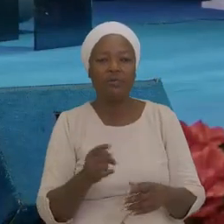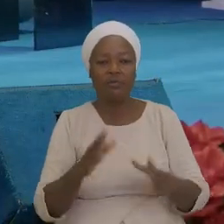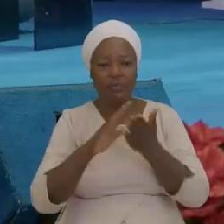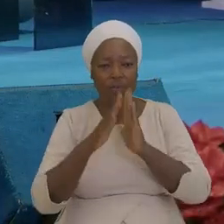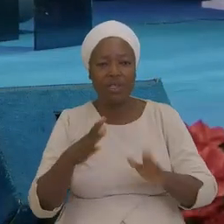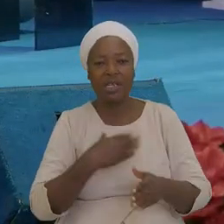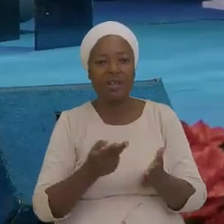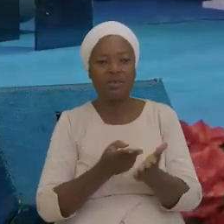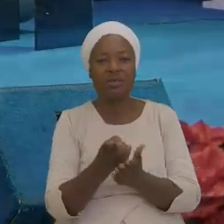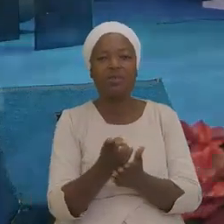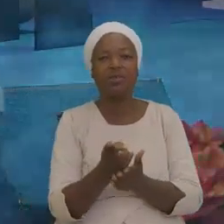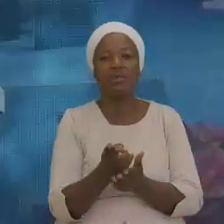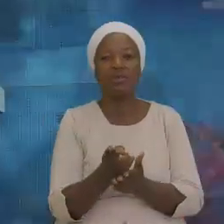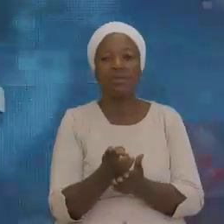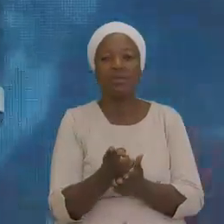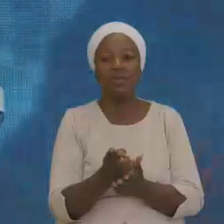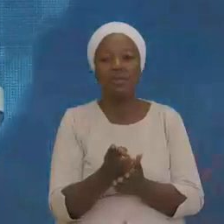truth.